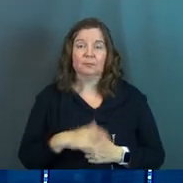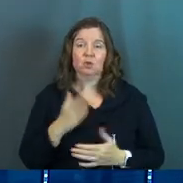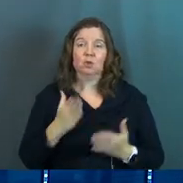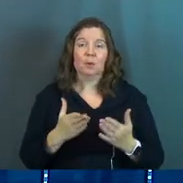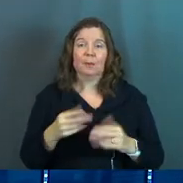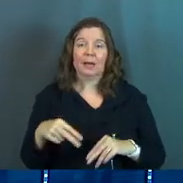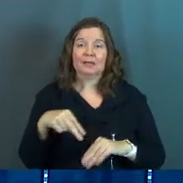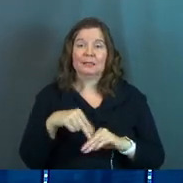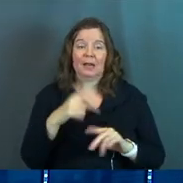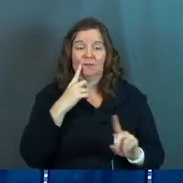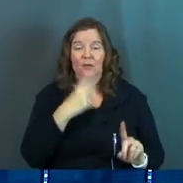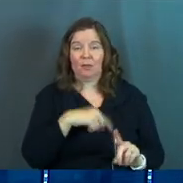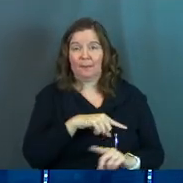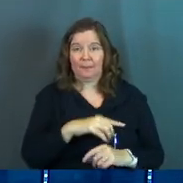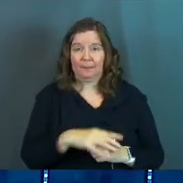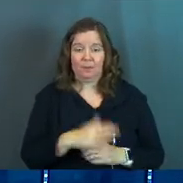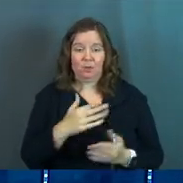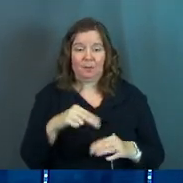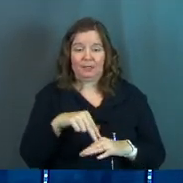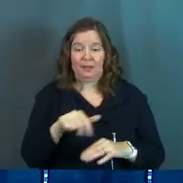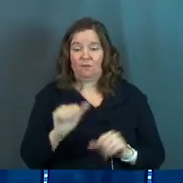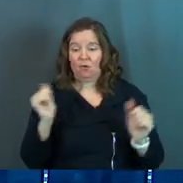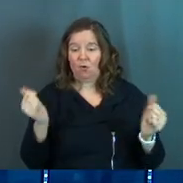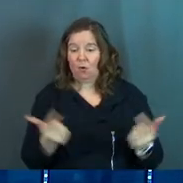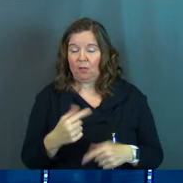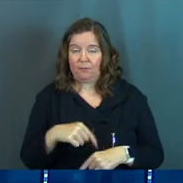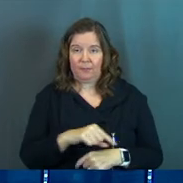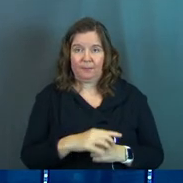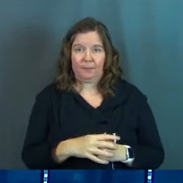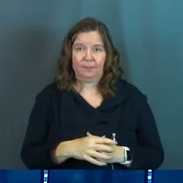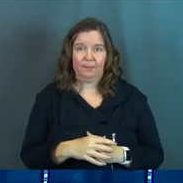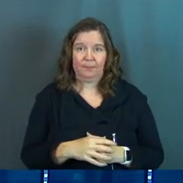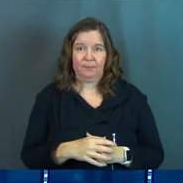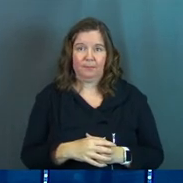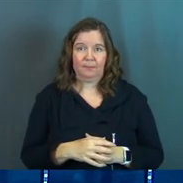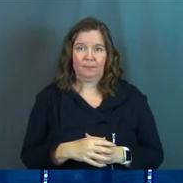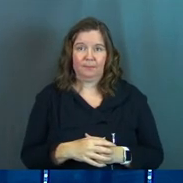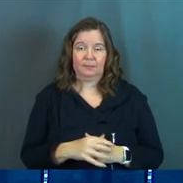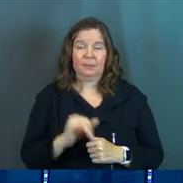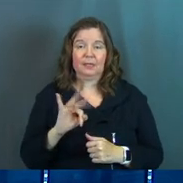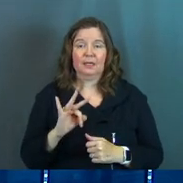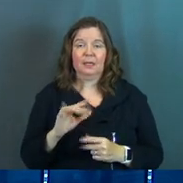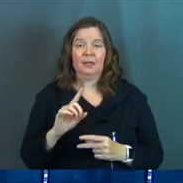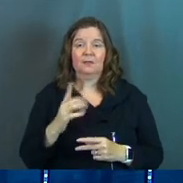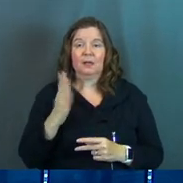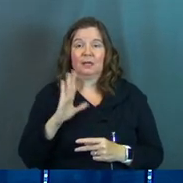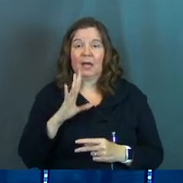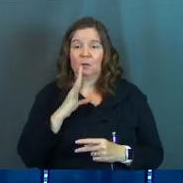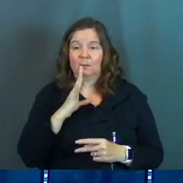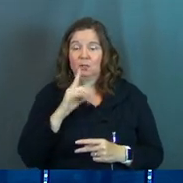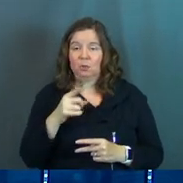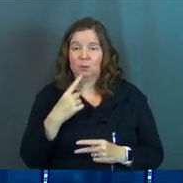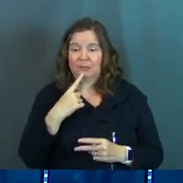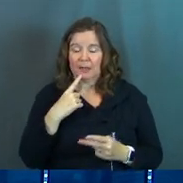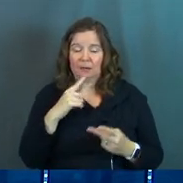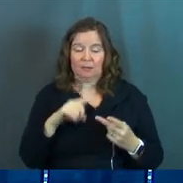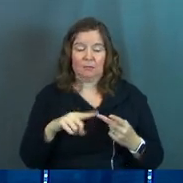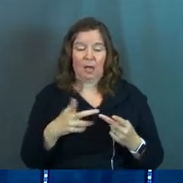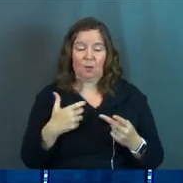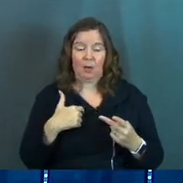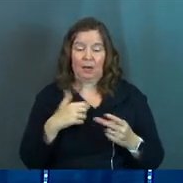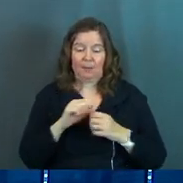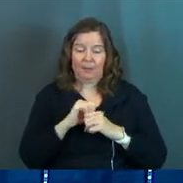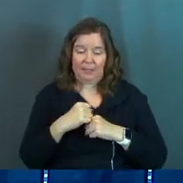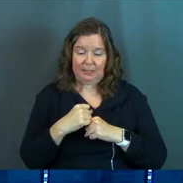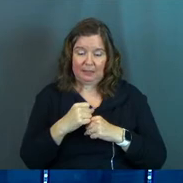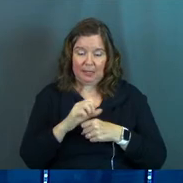And you might stand for them. You might stand for all of them. And if God would speak to you and say, I want to